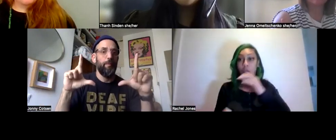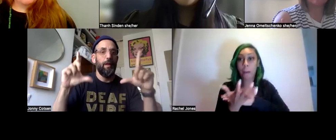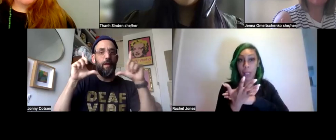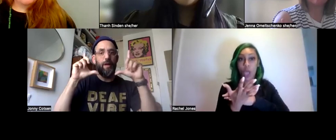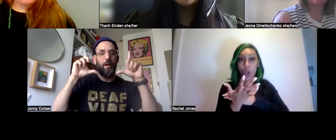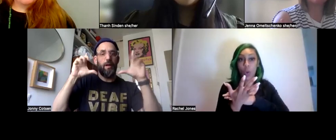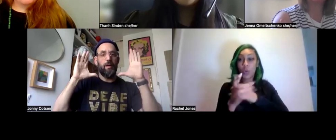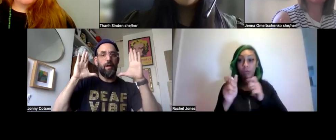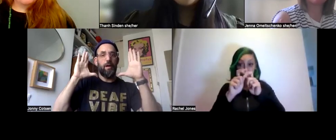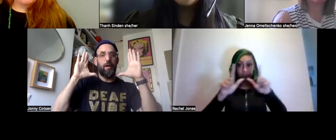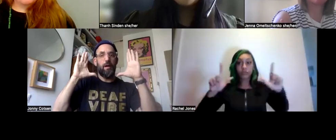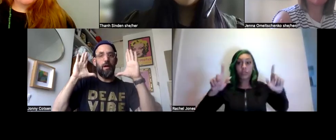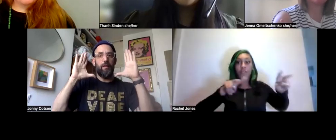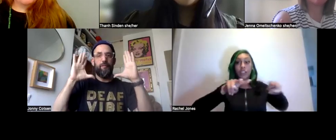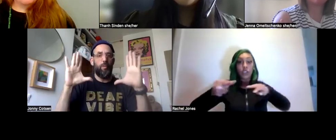video. I've done